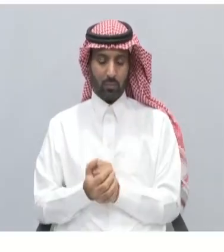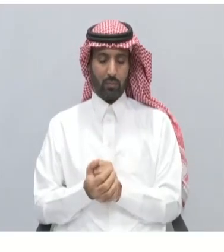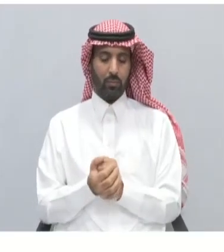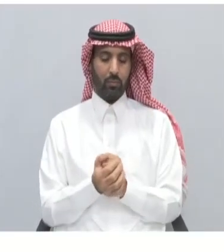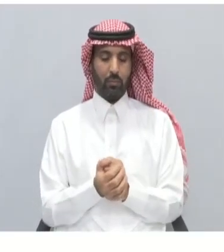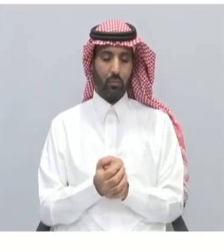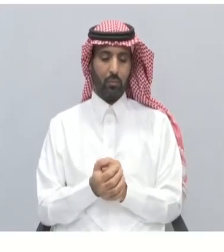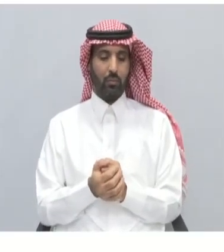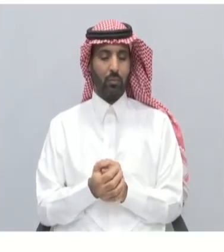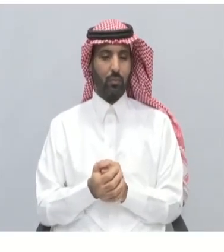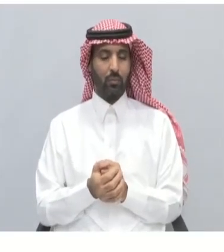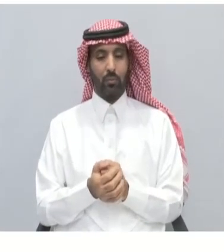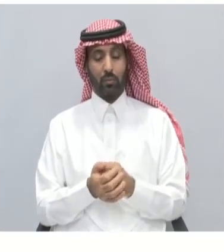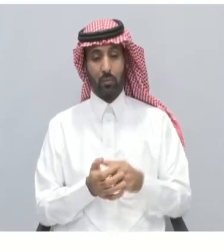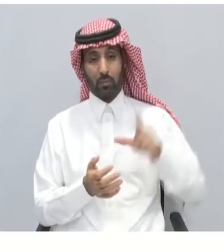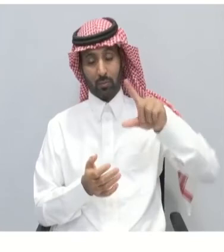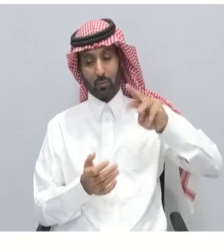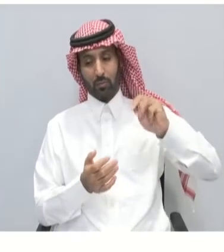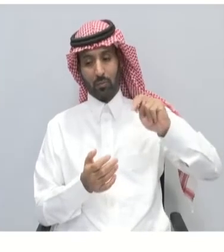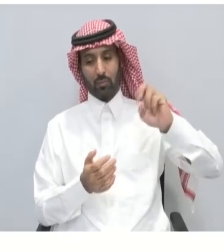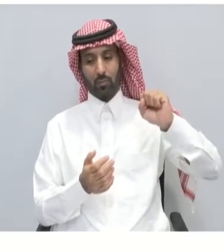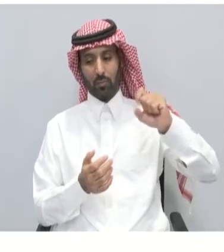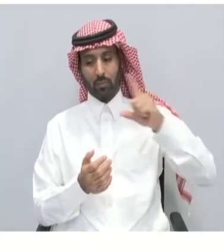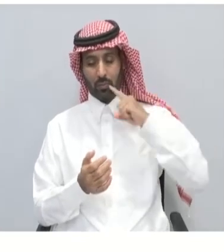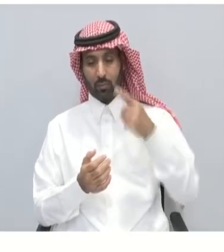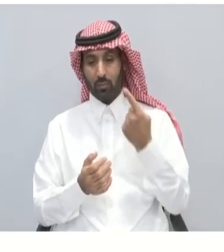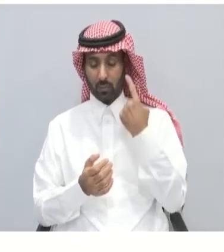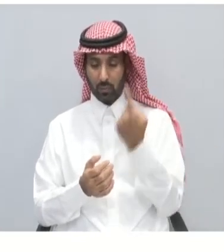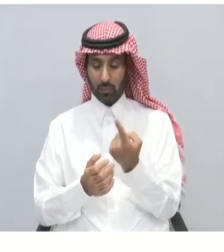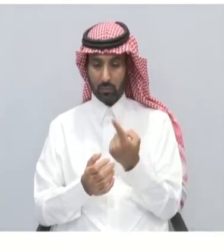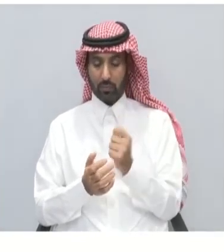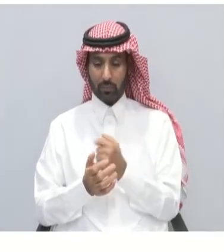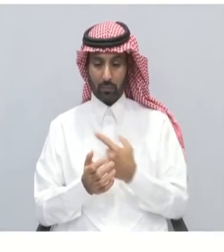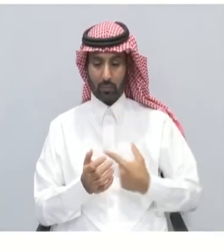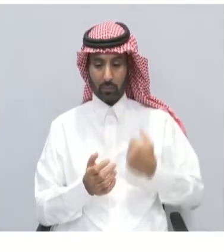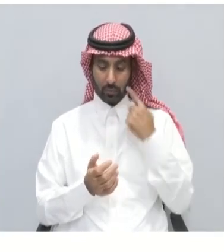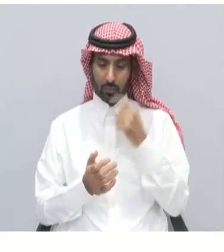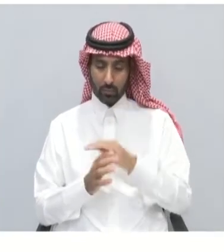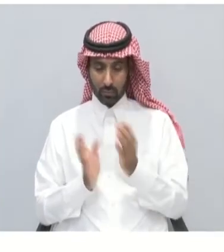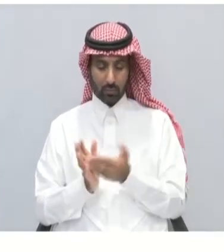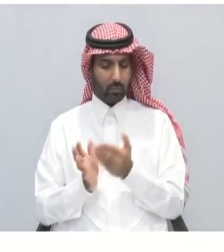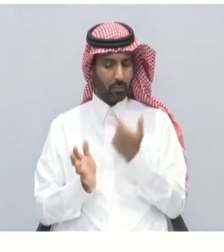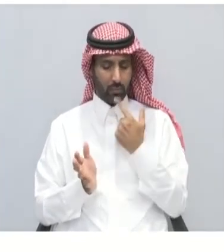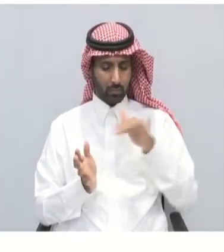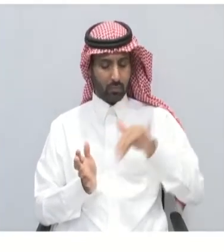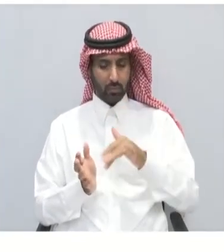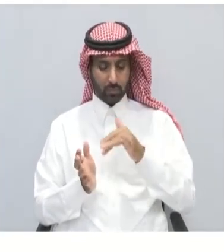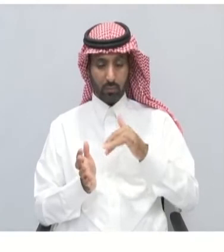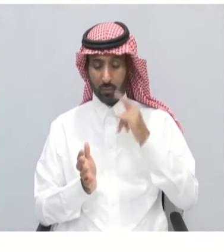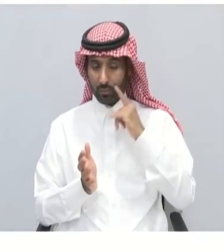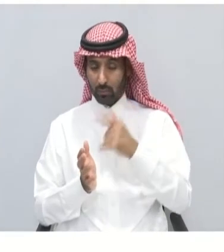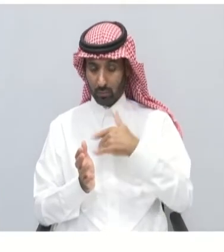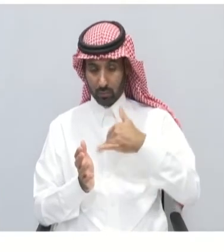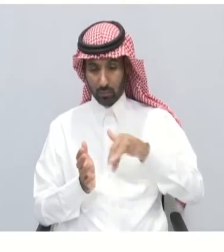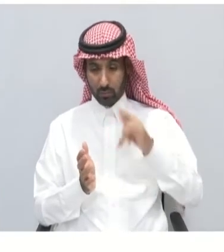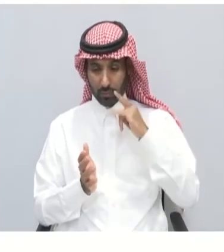For example, let's say that Lena is one of your is in your class. When did you leave to study